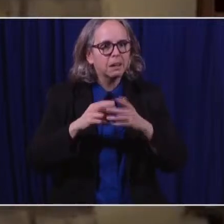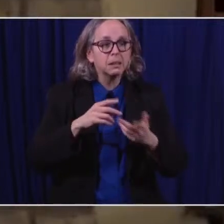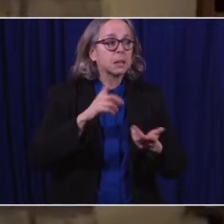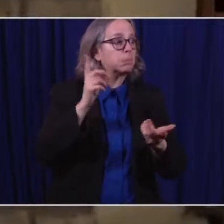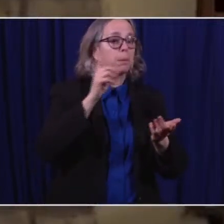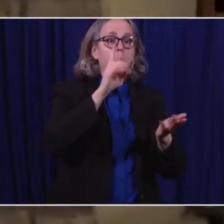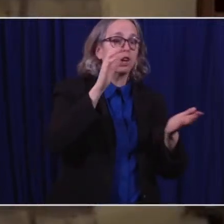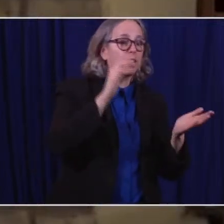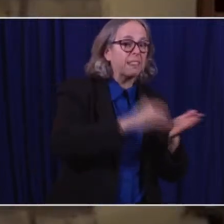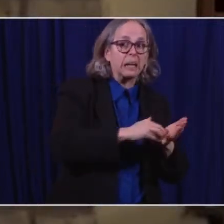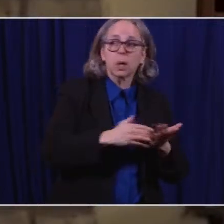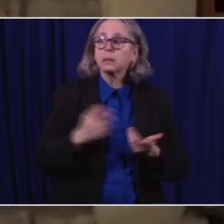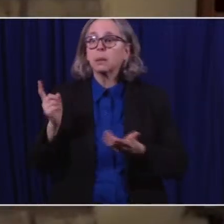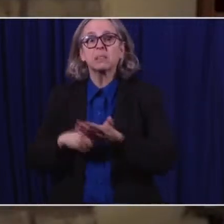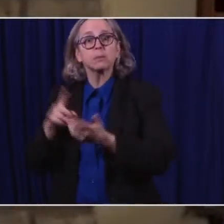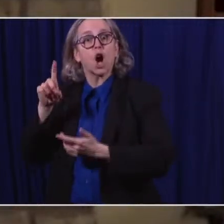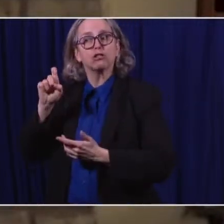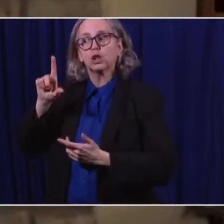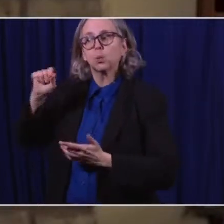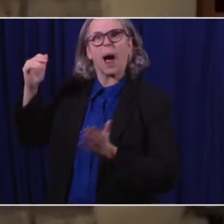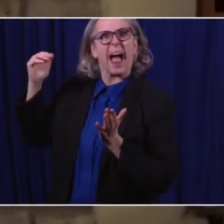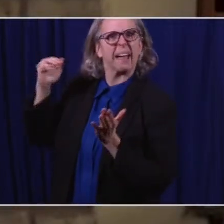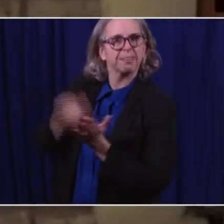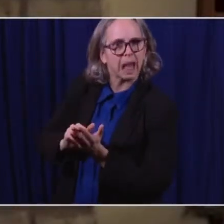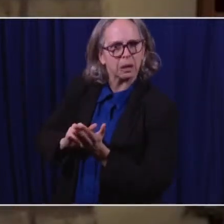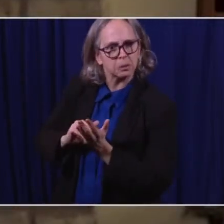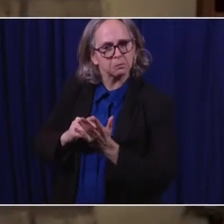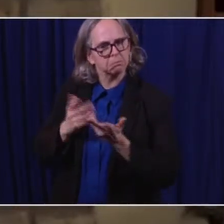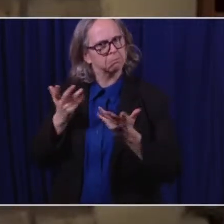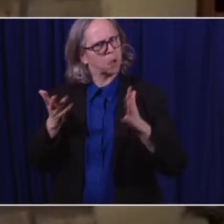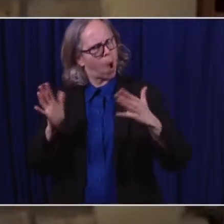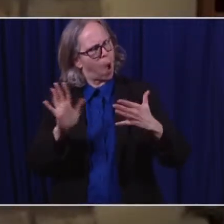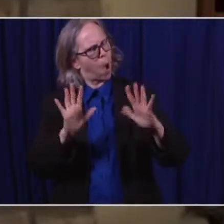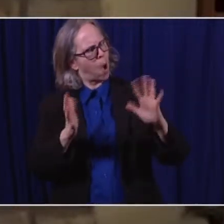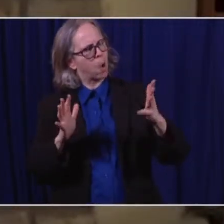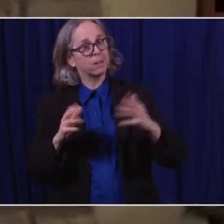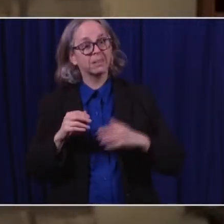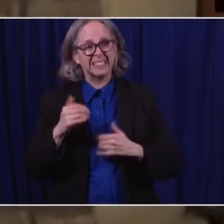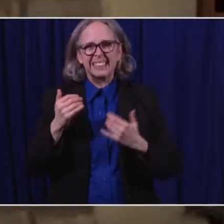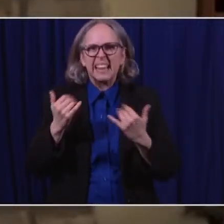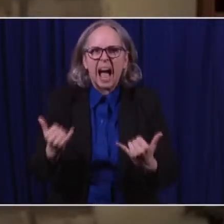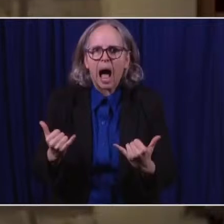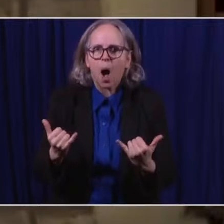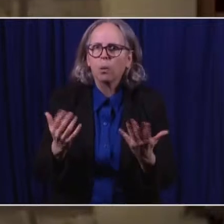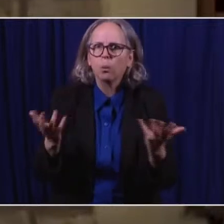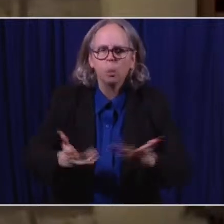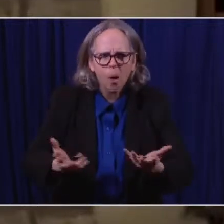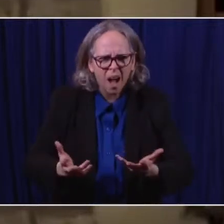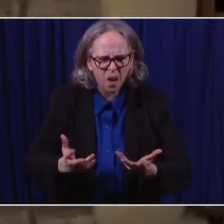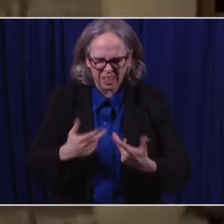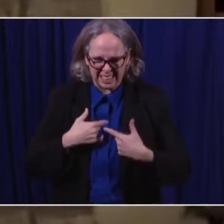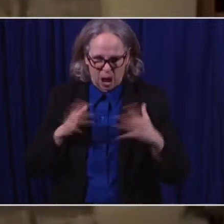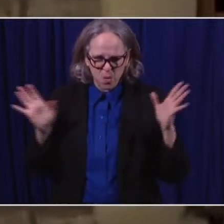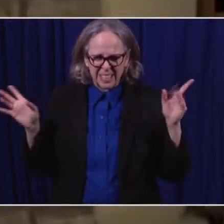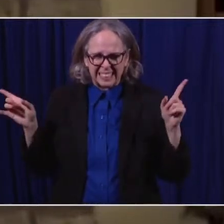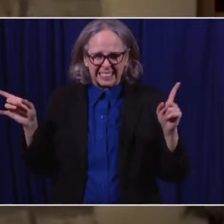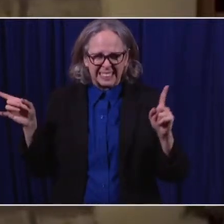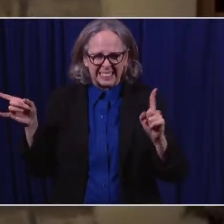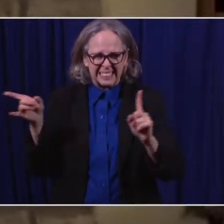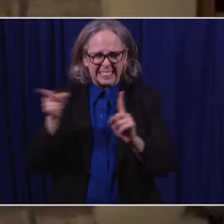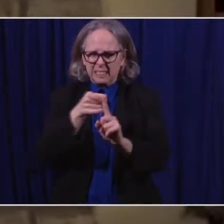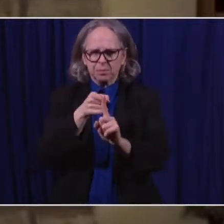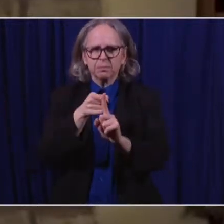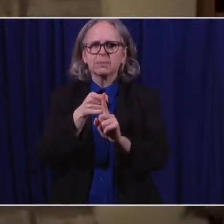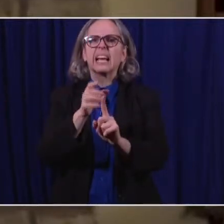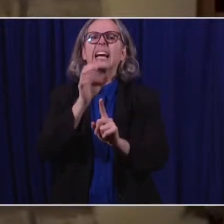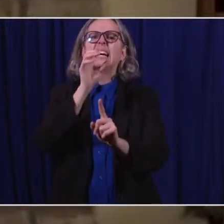more, putting more focus on, we're able to put more focus on those who are older